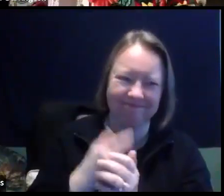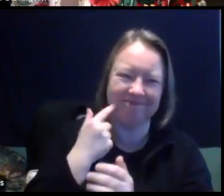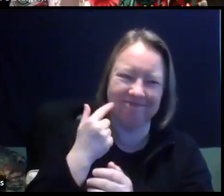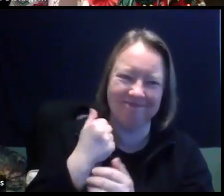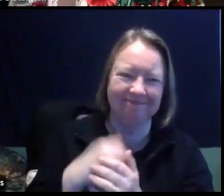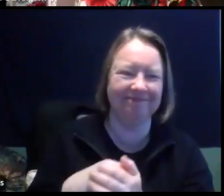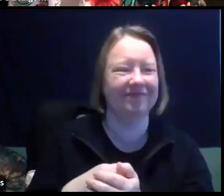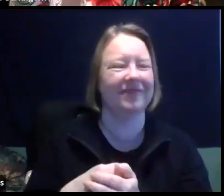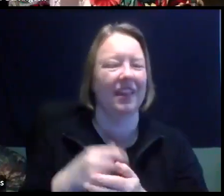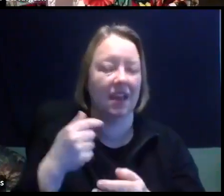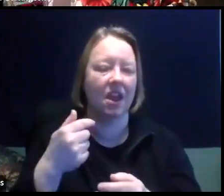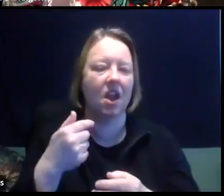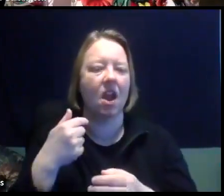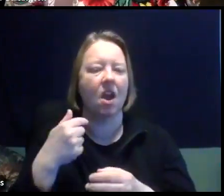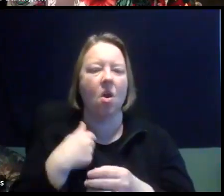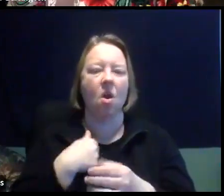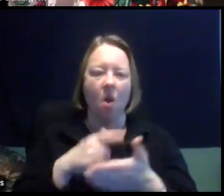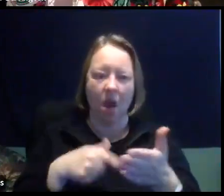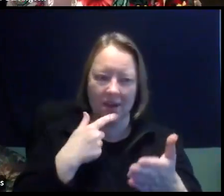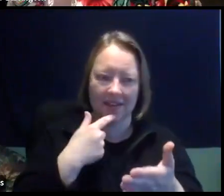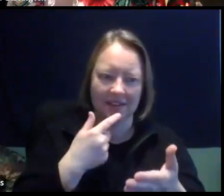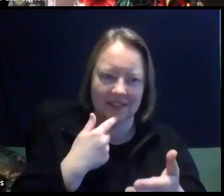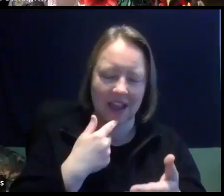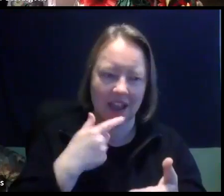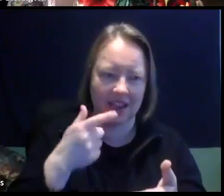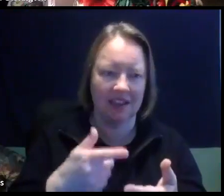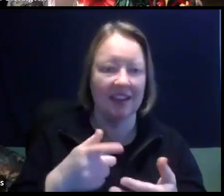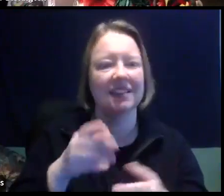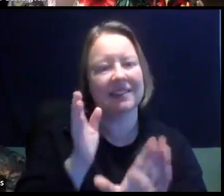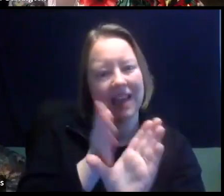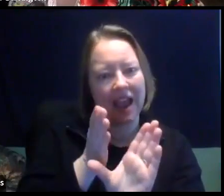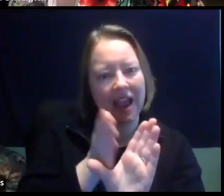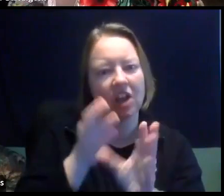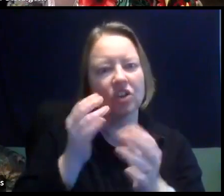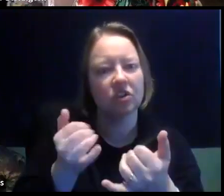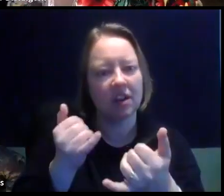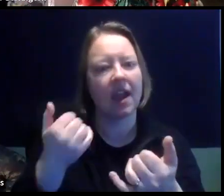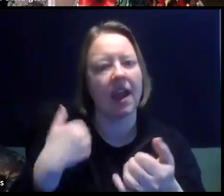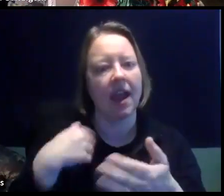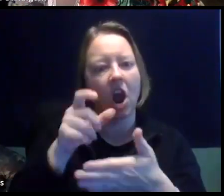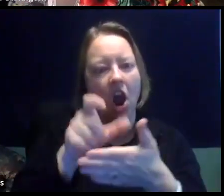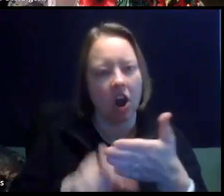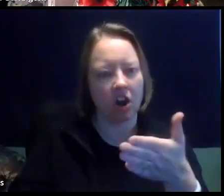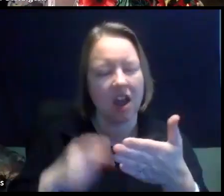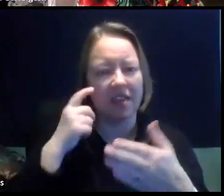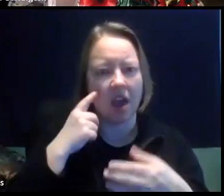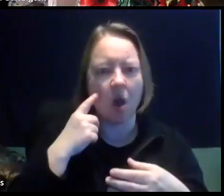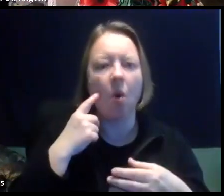Where I was going with that is that Psychology Today put out an article that I thought had